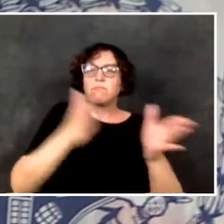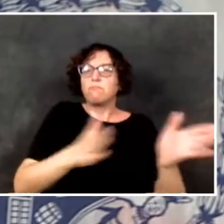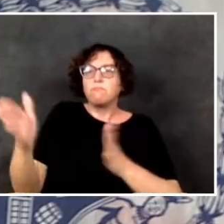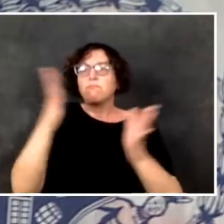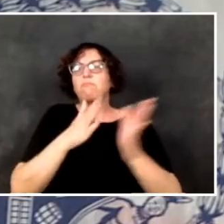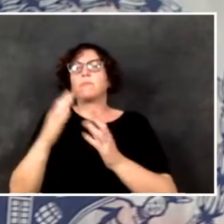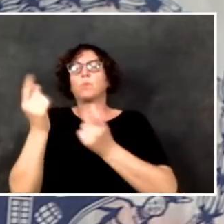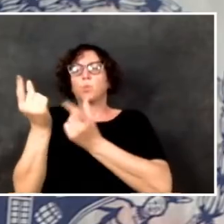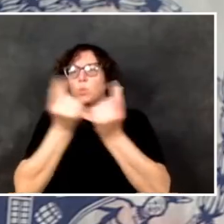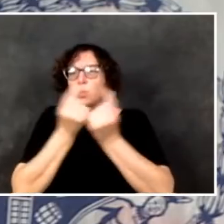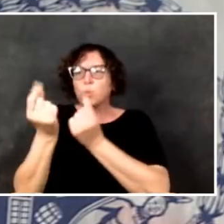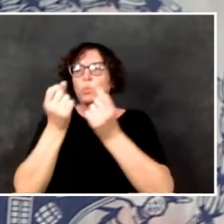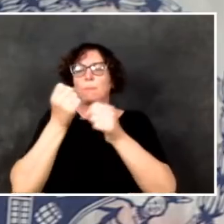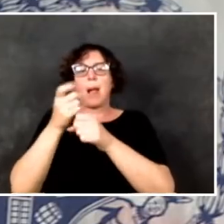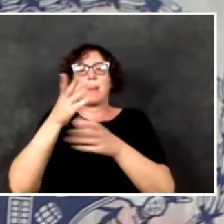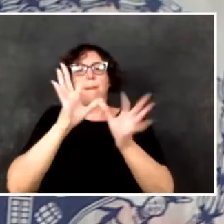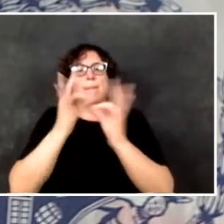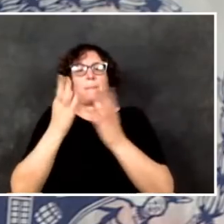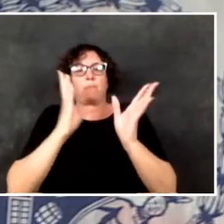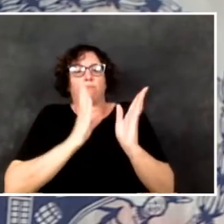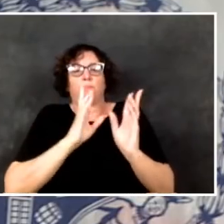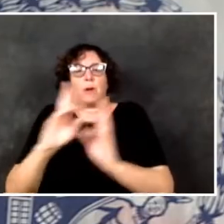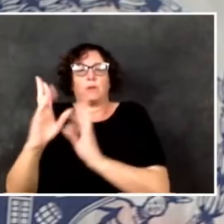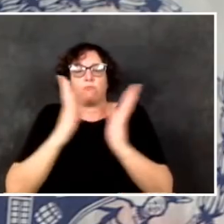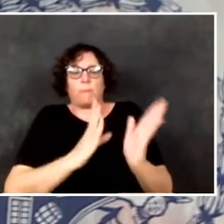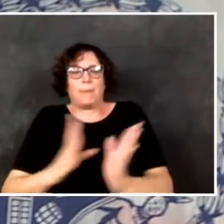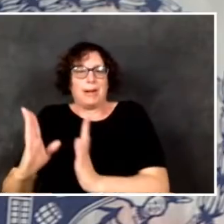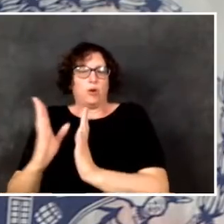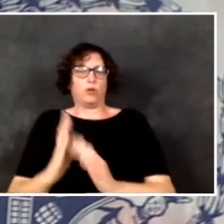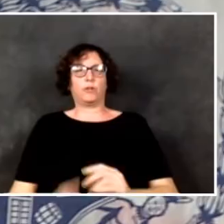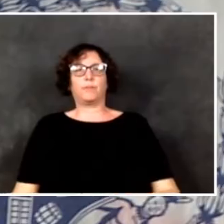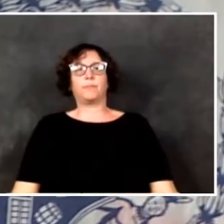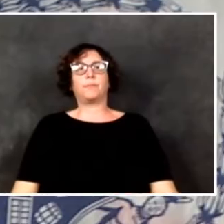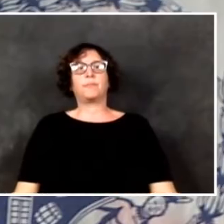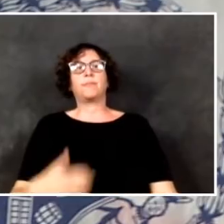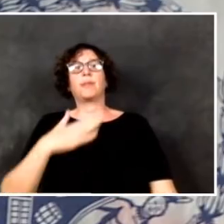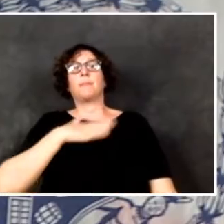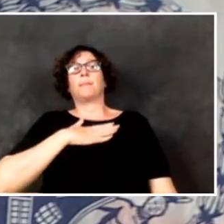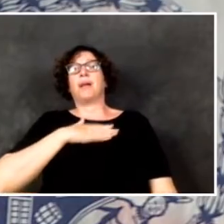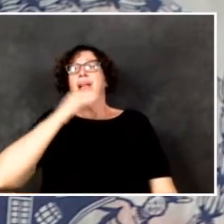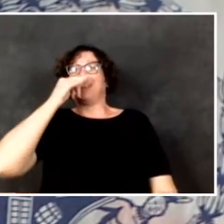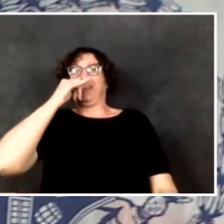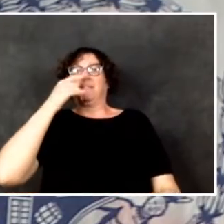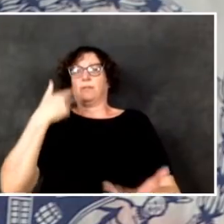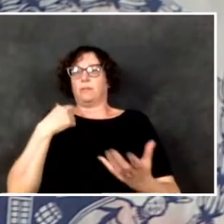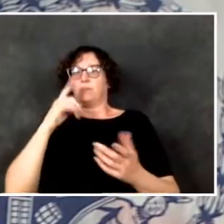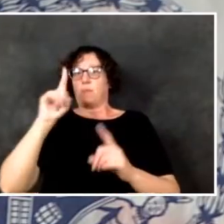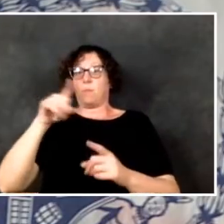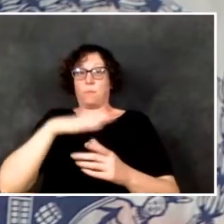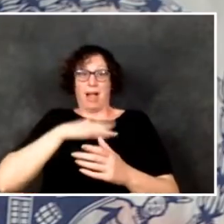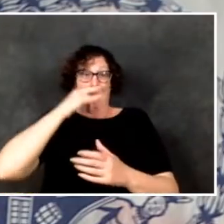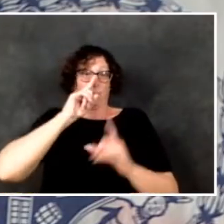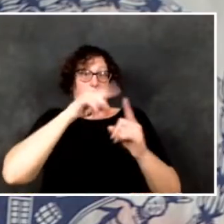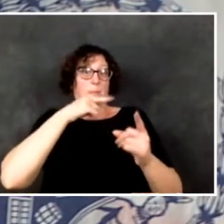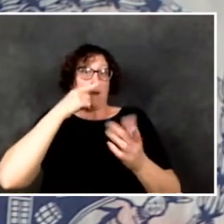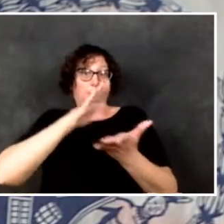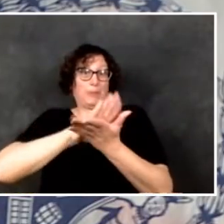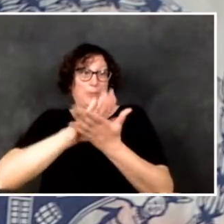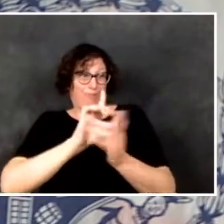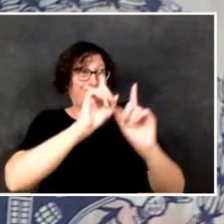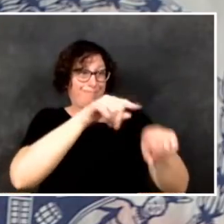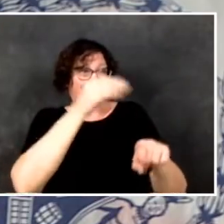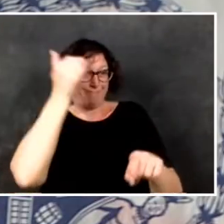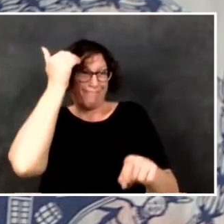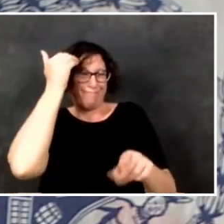I was a public school parent, obviously, for the entire upbringing of my kids. And whenever we get to a decision, we owe it